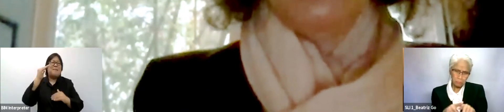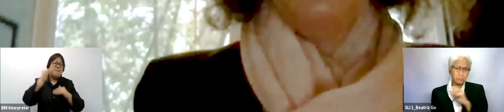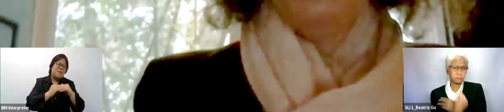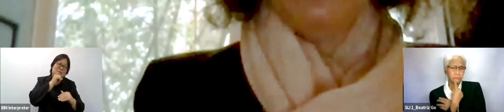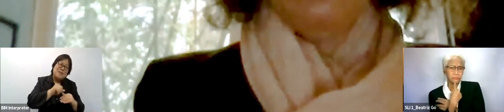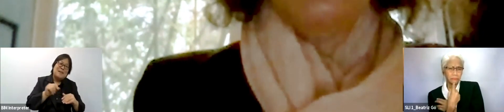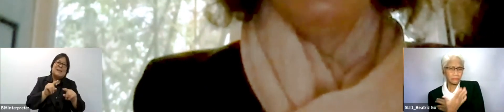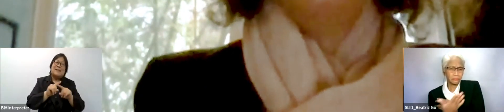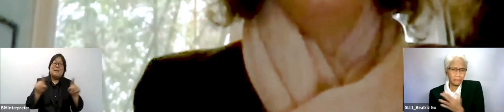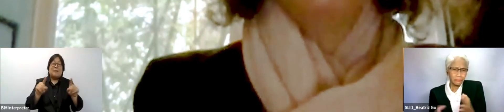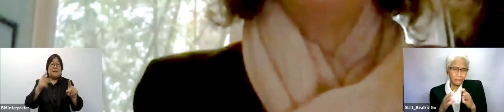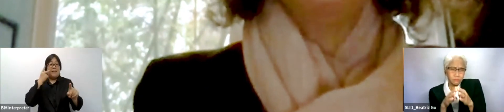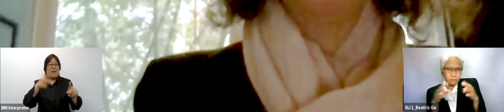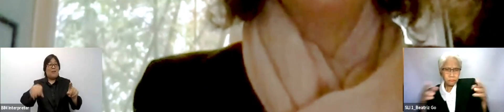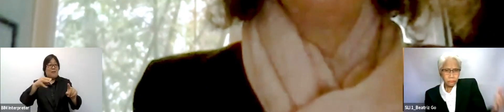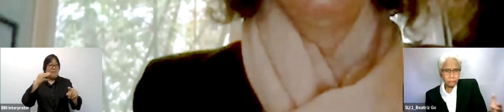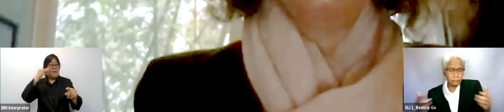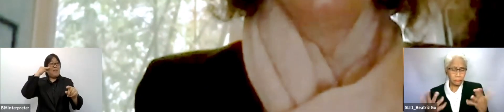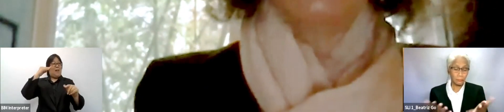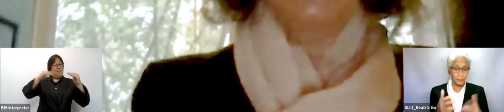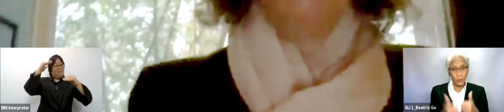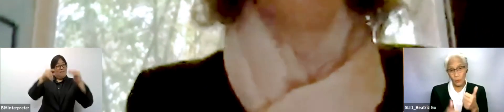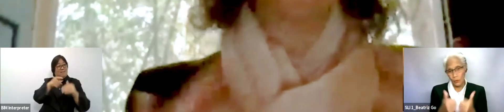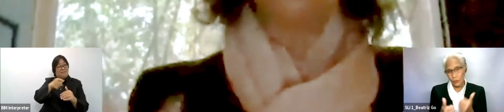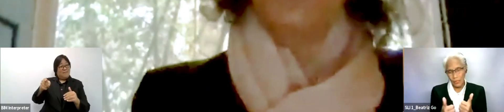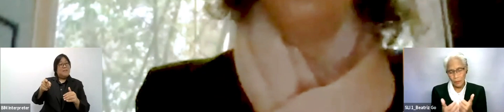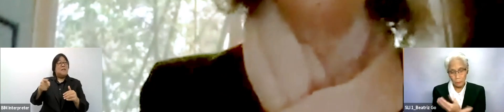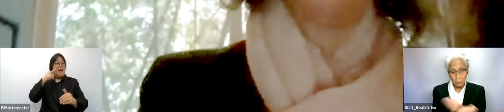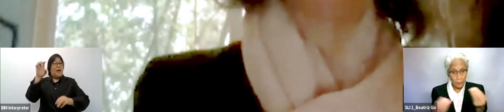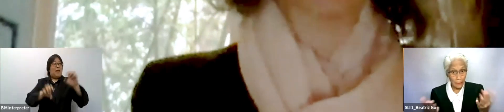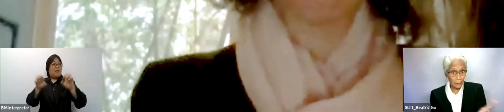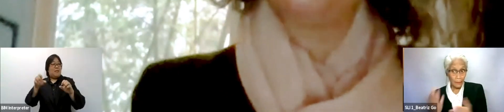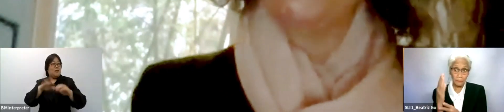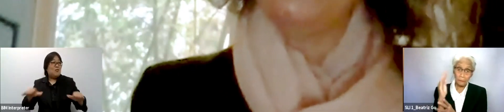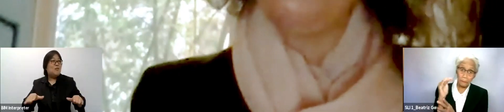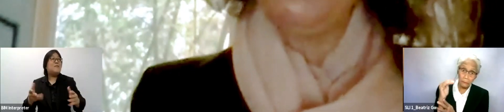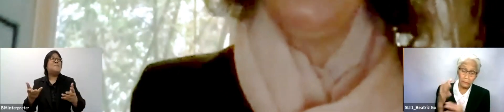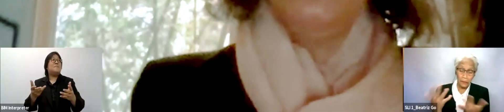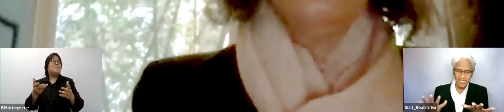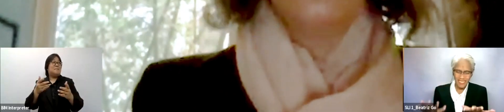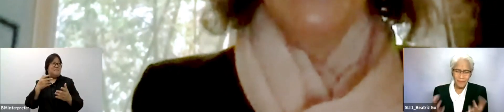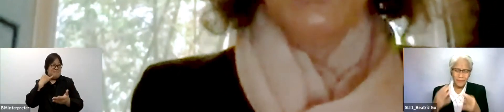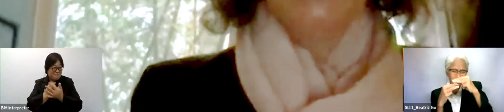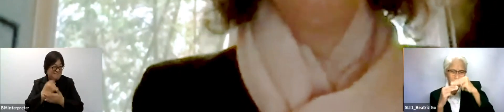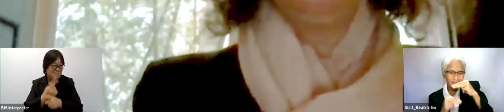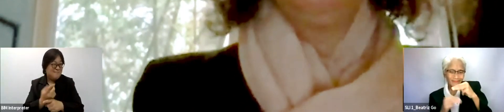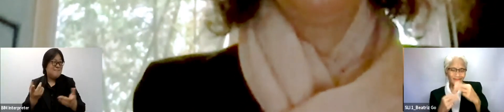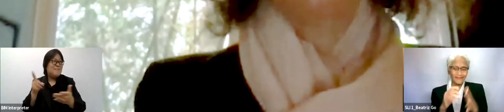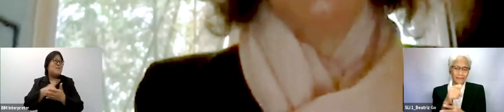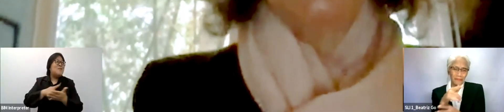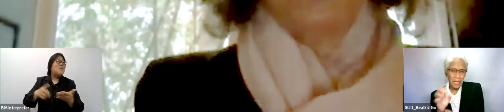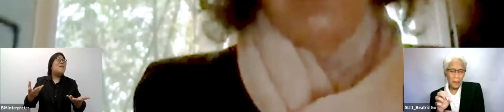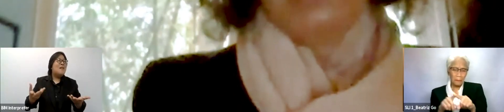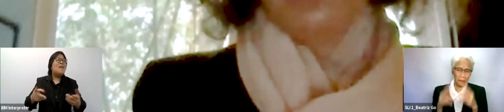take a few minutes to explain to you how Pakistan built upon this General Comment 24. So actually,